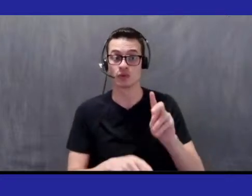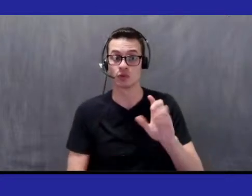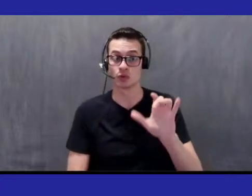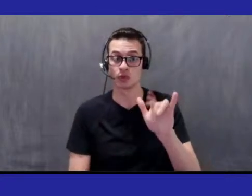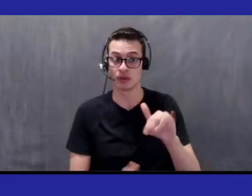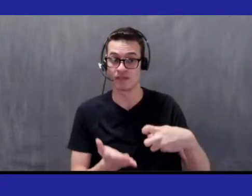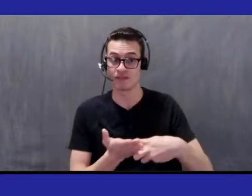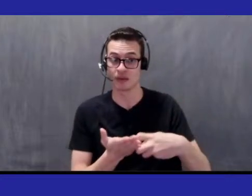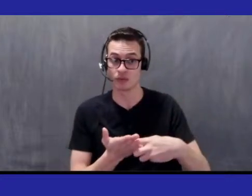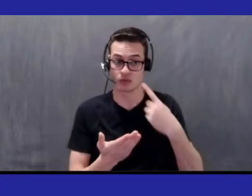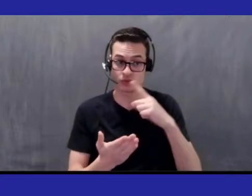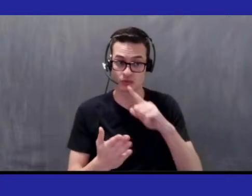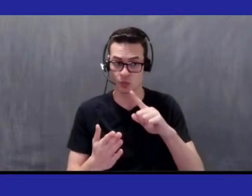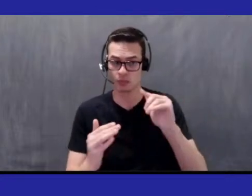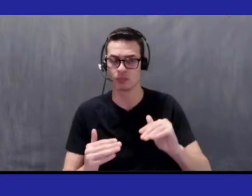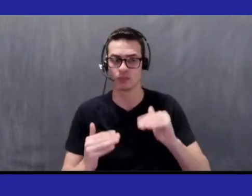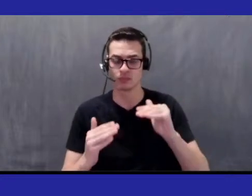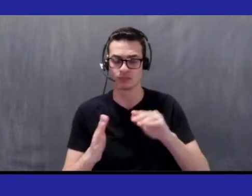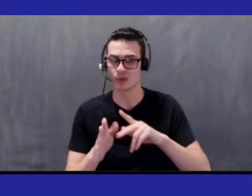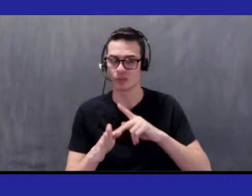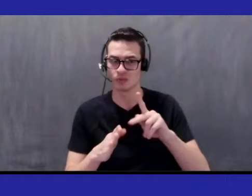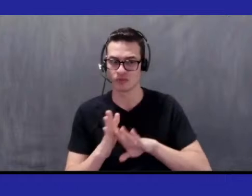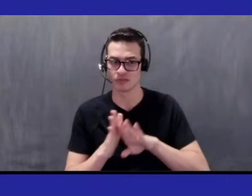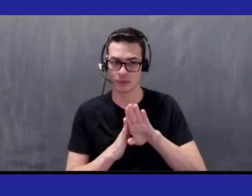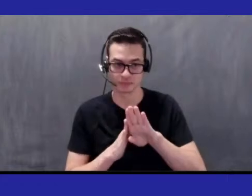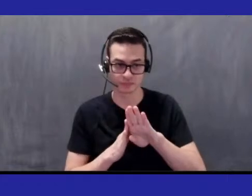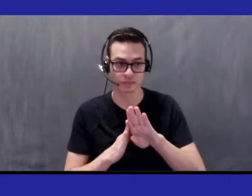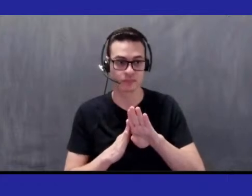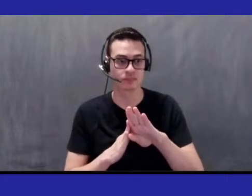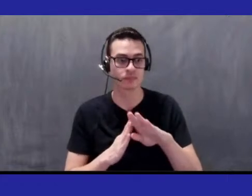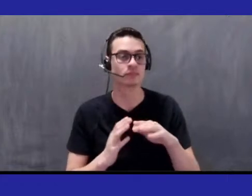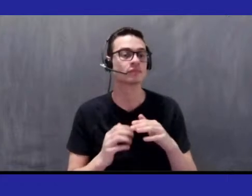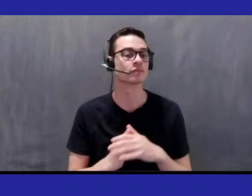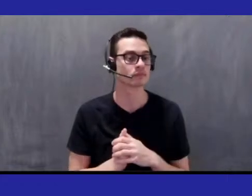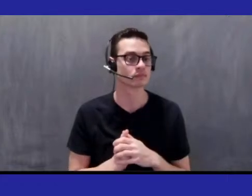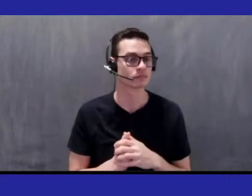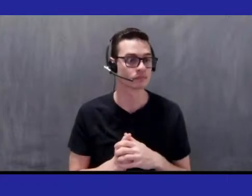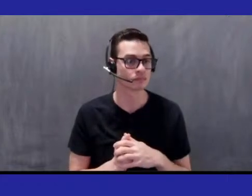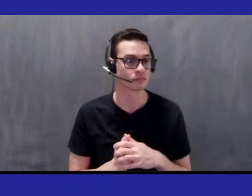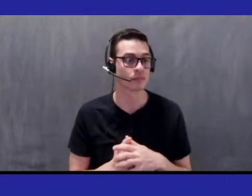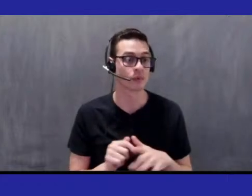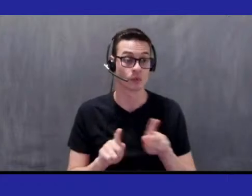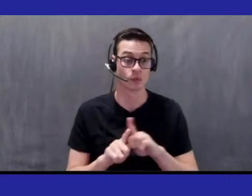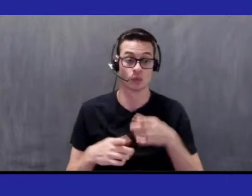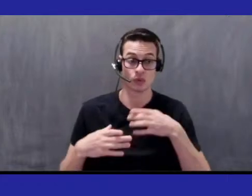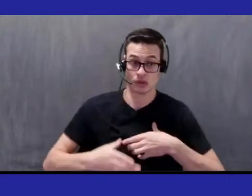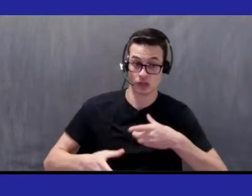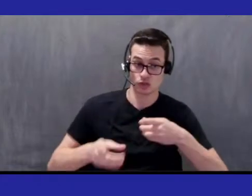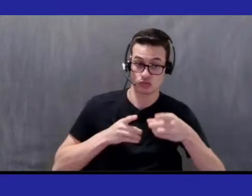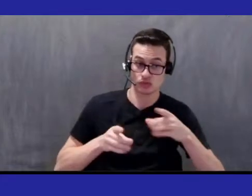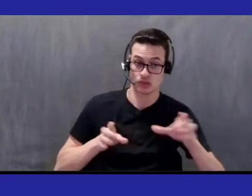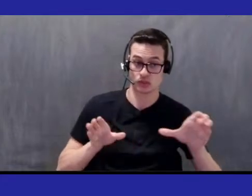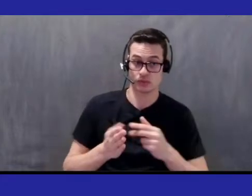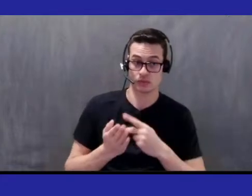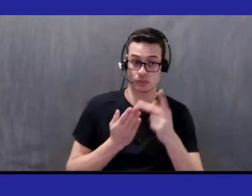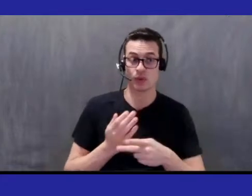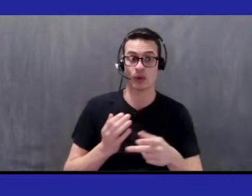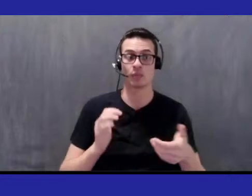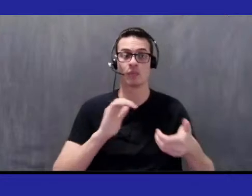and advancement for staff, as well as client-directed service certificate programs with Cornell